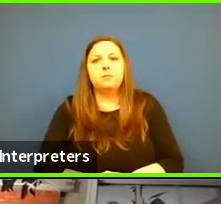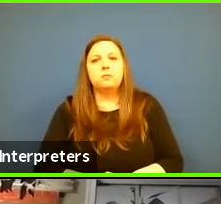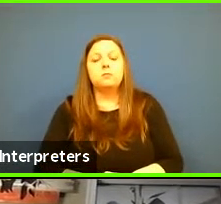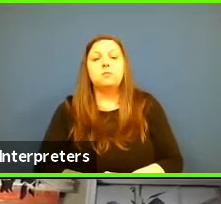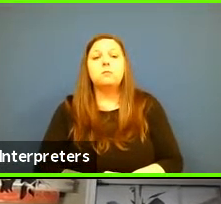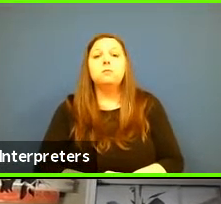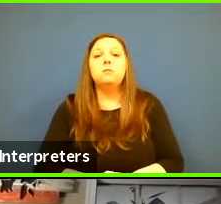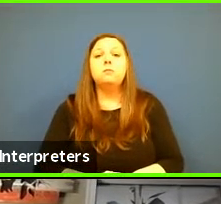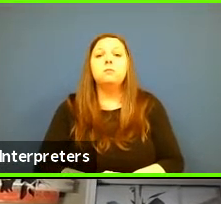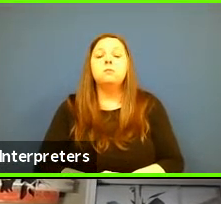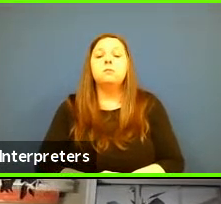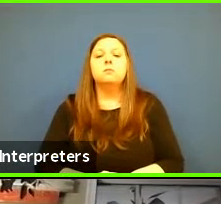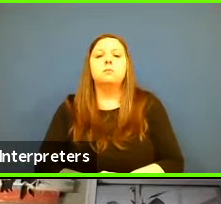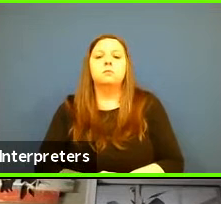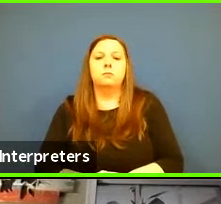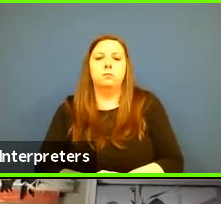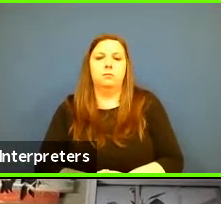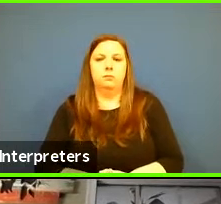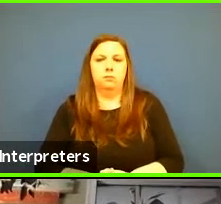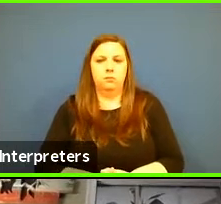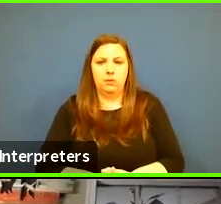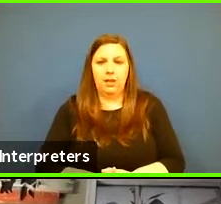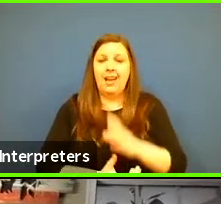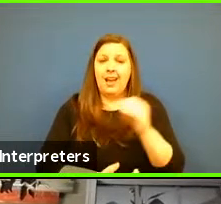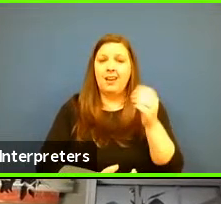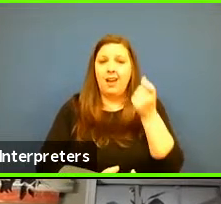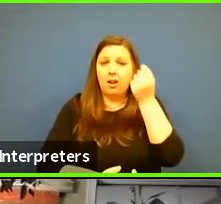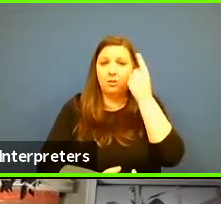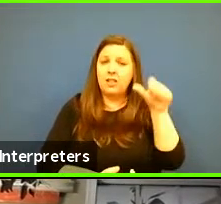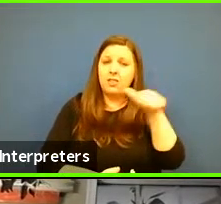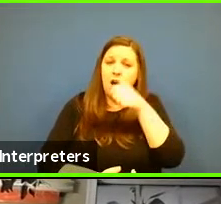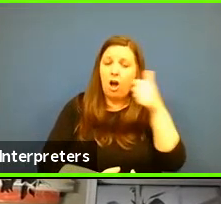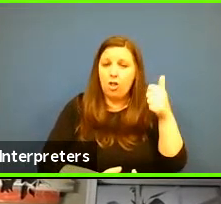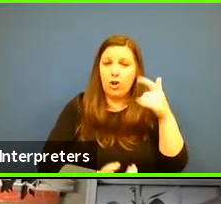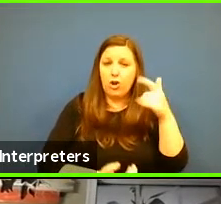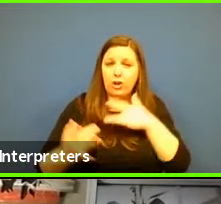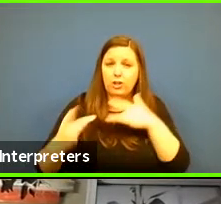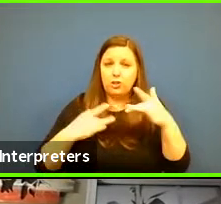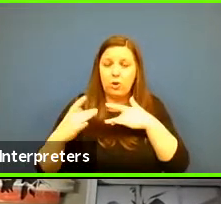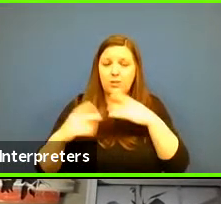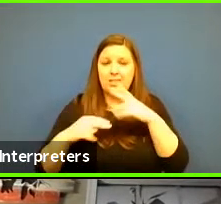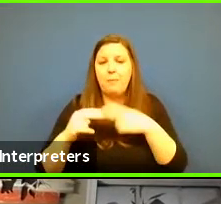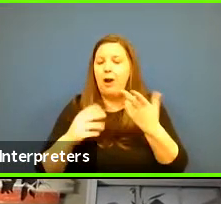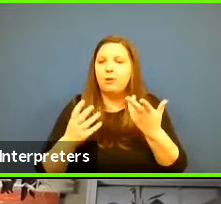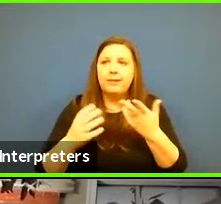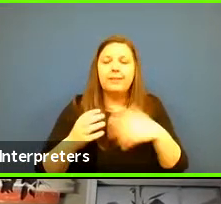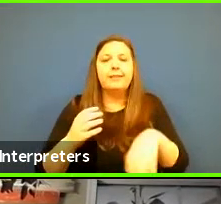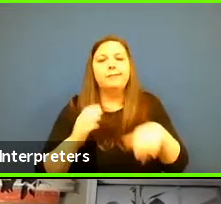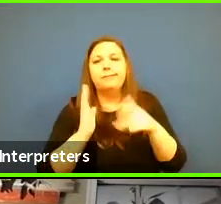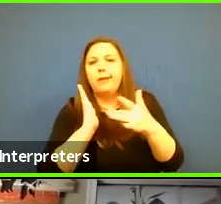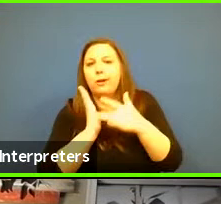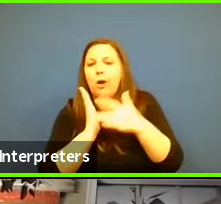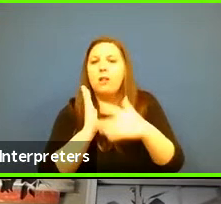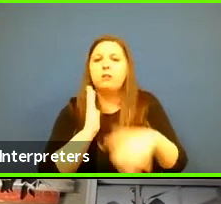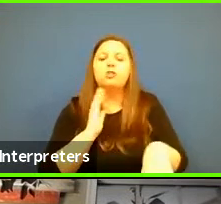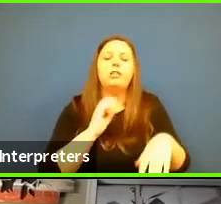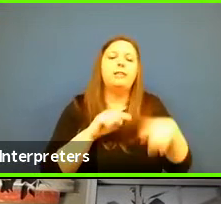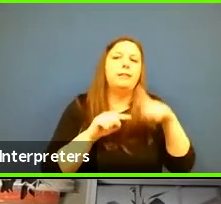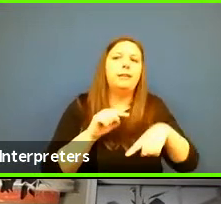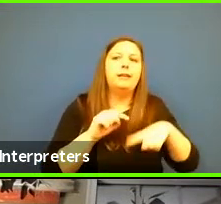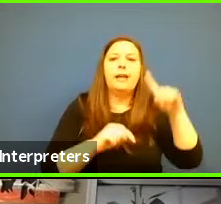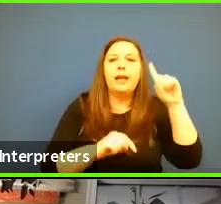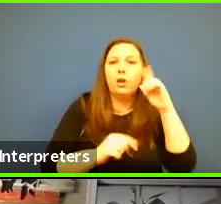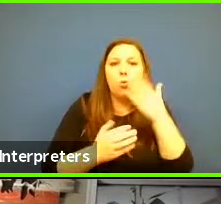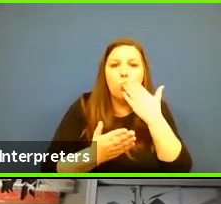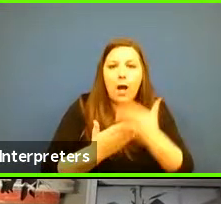And I understand the other, concerns about not being able to hear the technology.